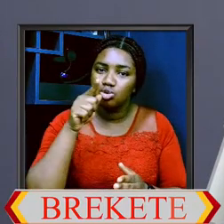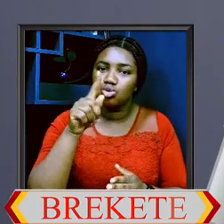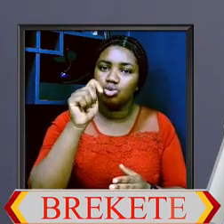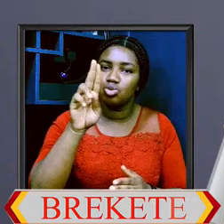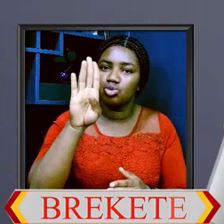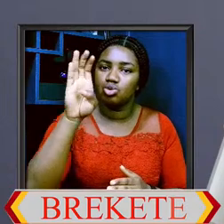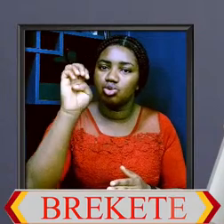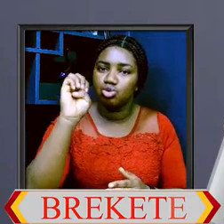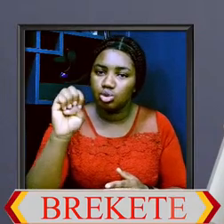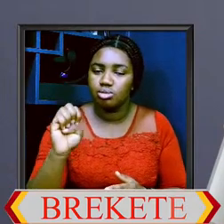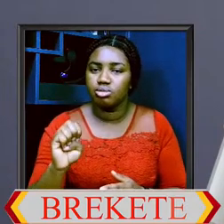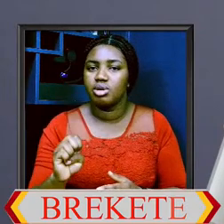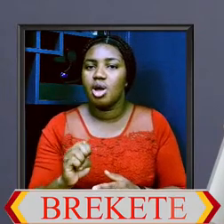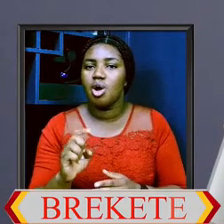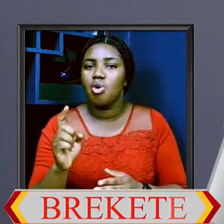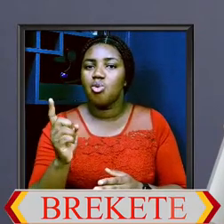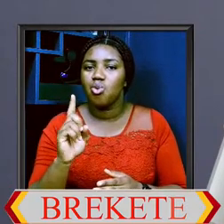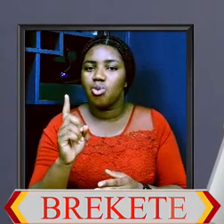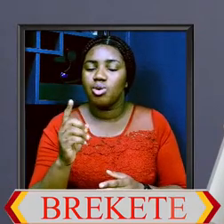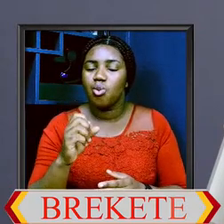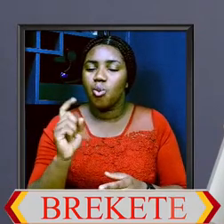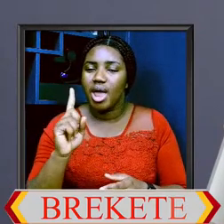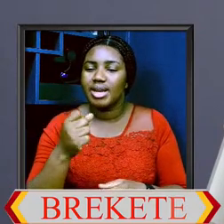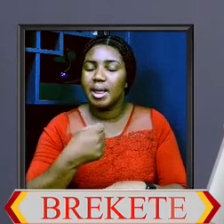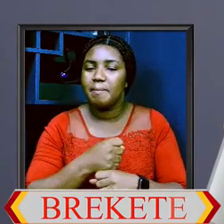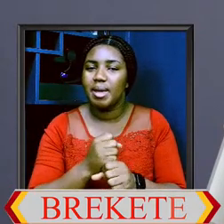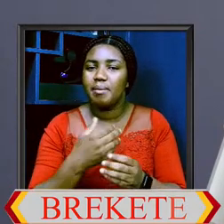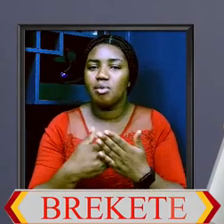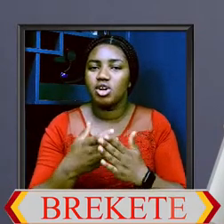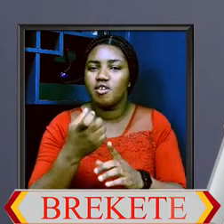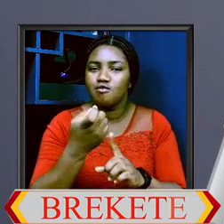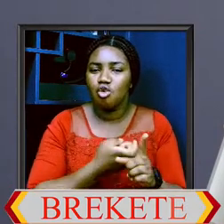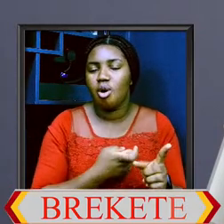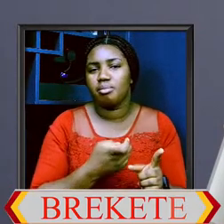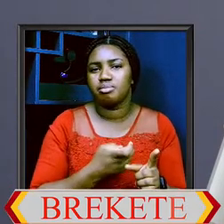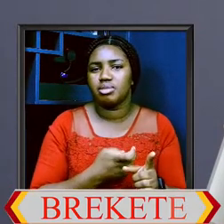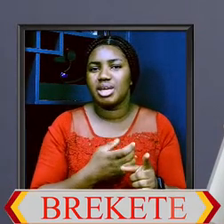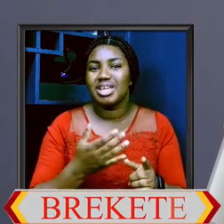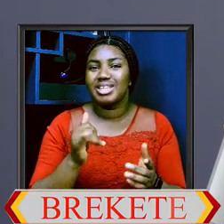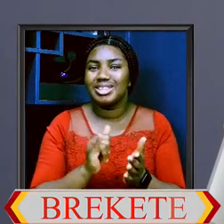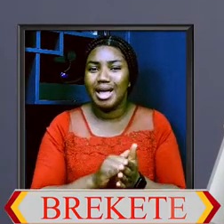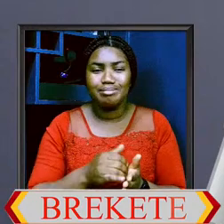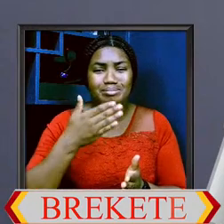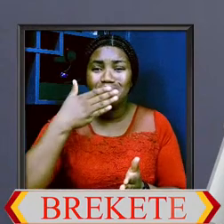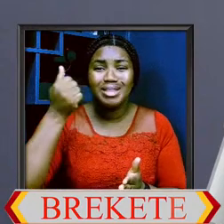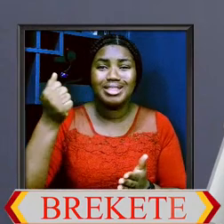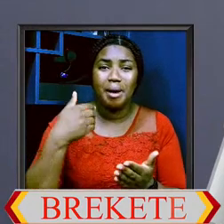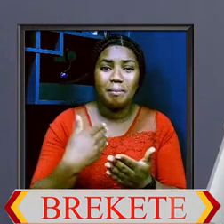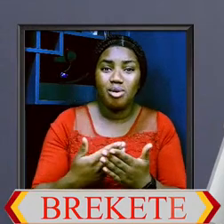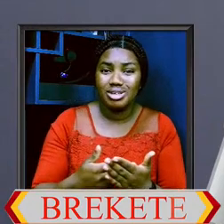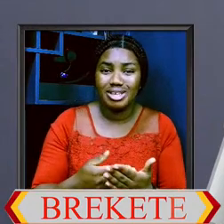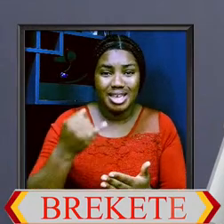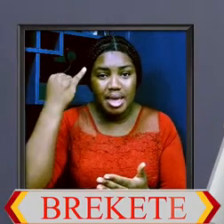go get official Instagram Facebook and all of them better money